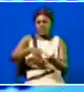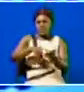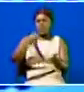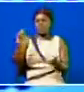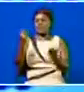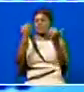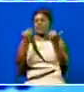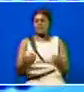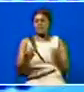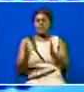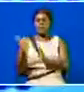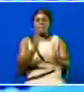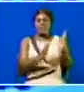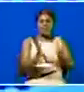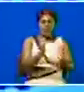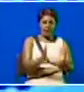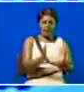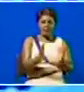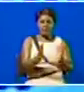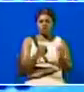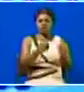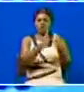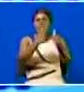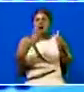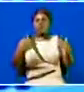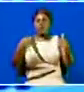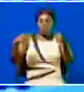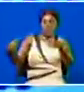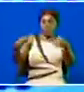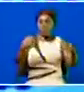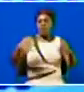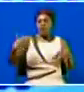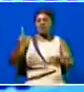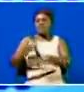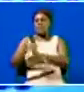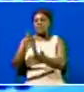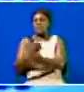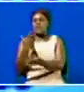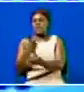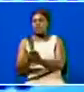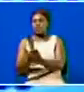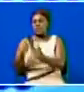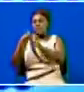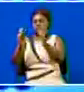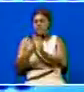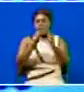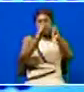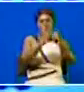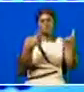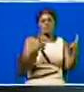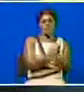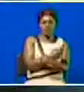Kenya inahitaji mikakati kama hiyo ili kuepukana na malumbano ya mara kwa mara baina ya matabaka mbalimbali humu